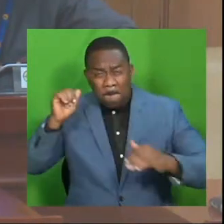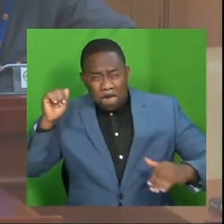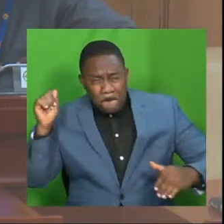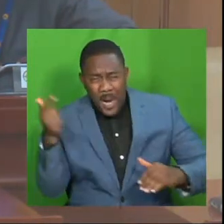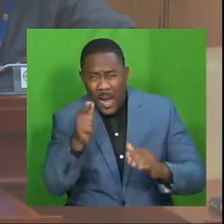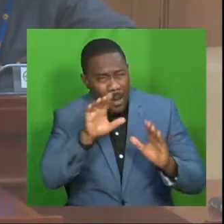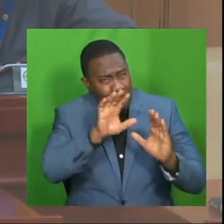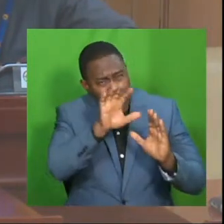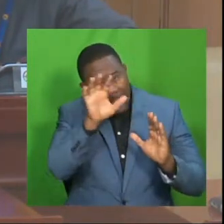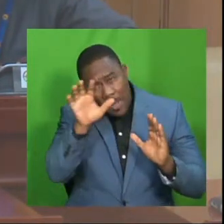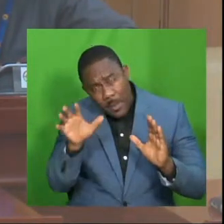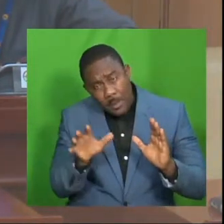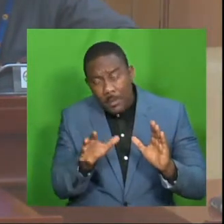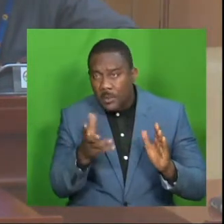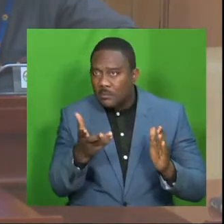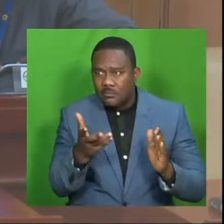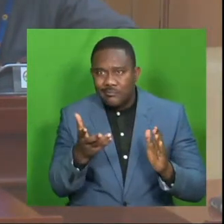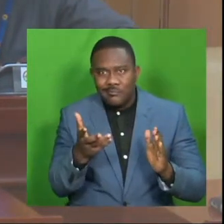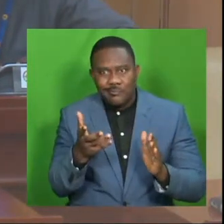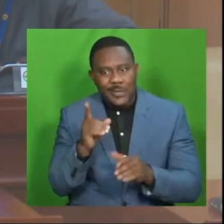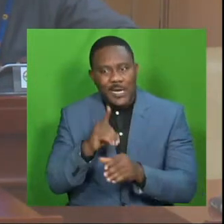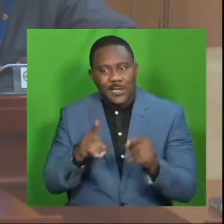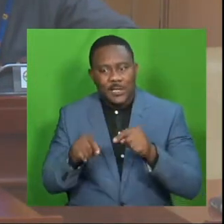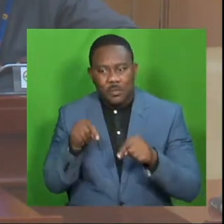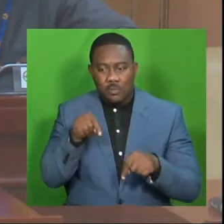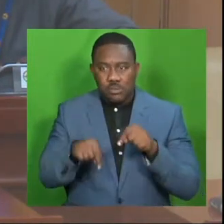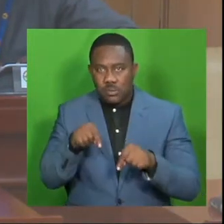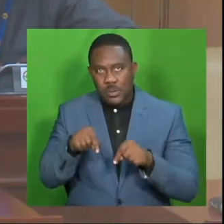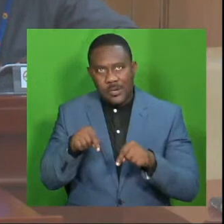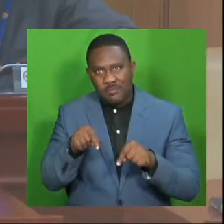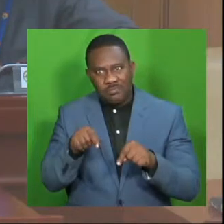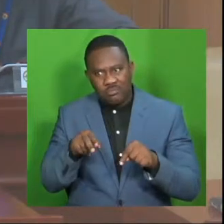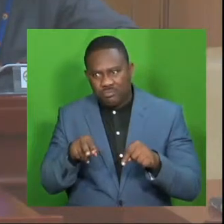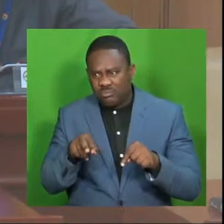not disability friendly. Mr. Speaker,